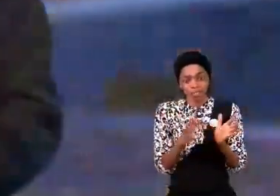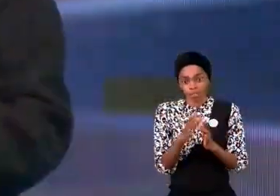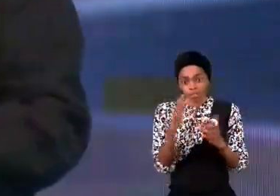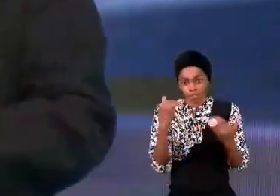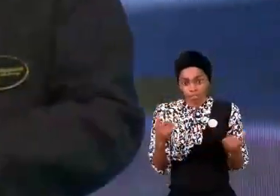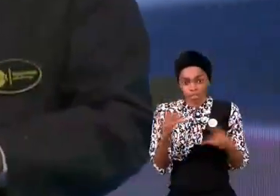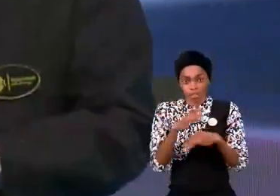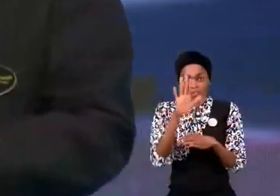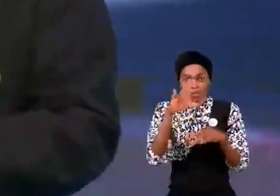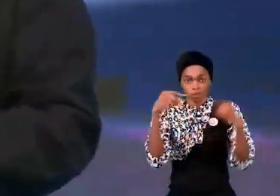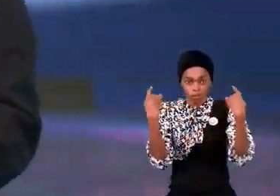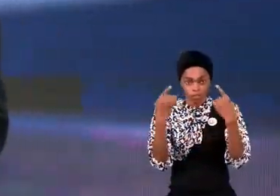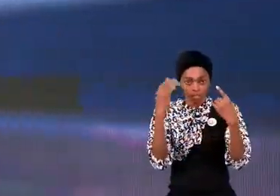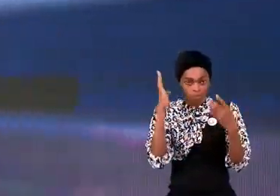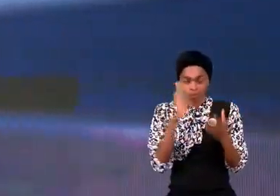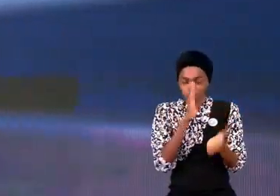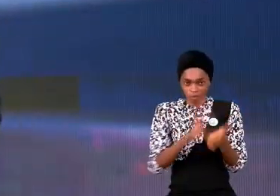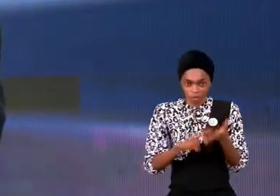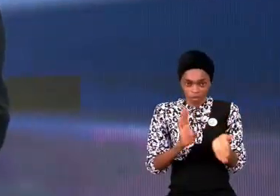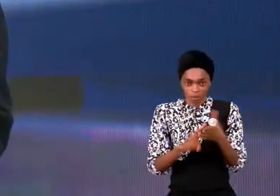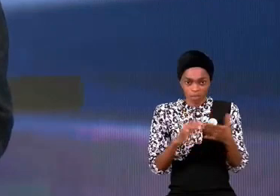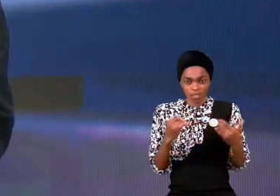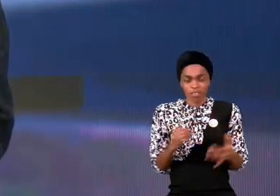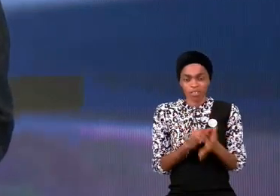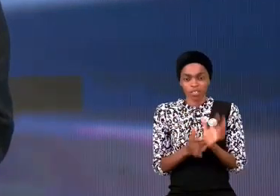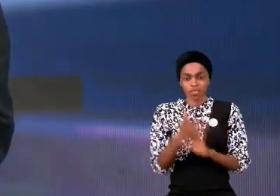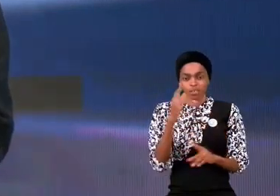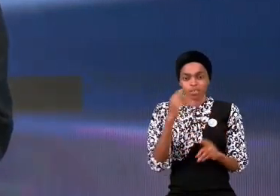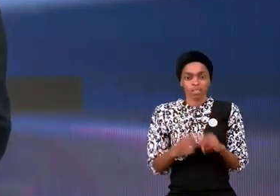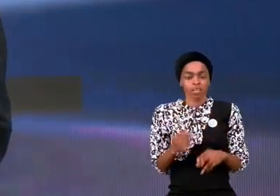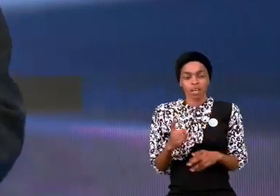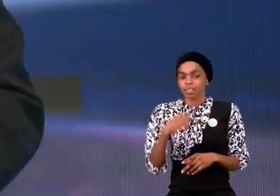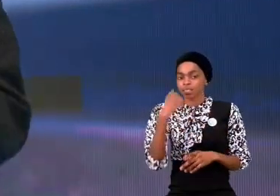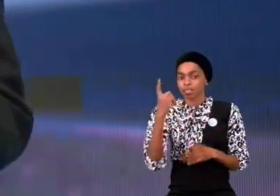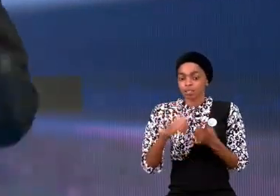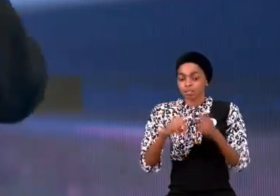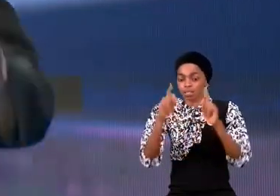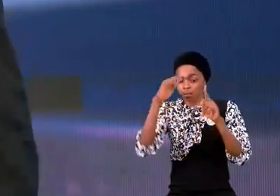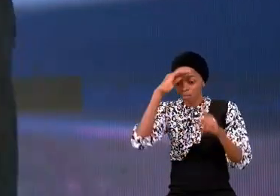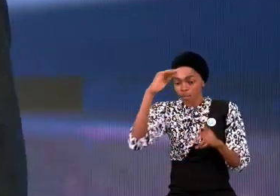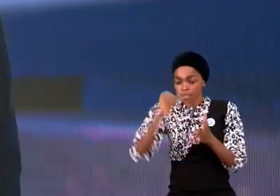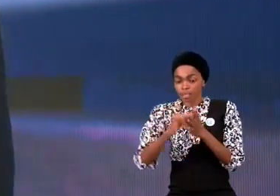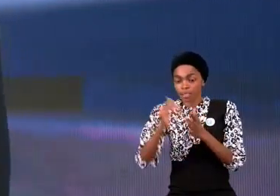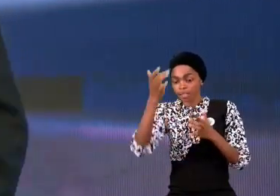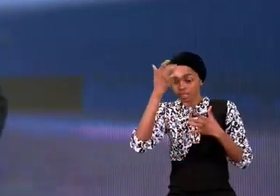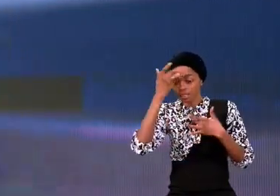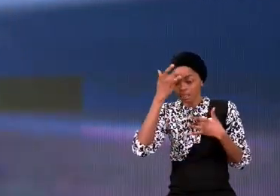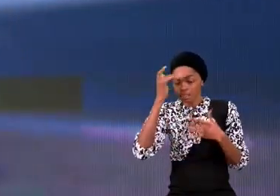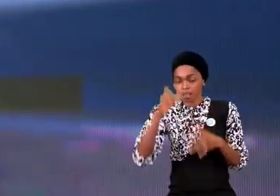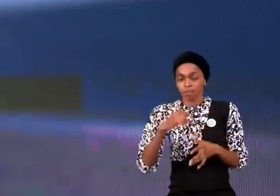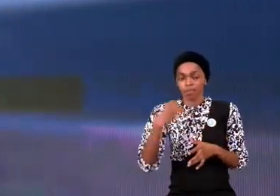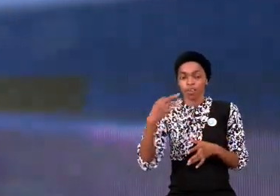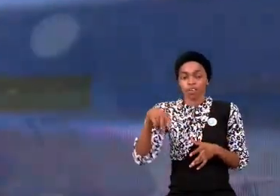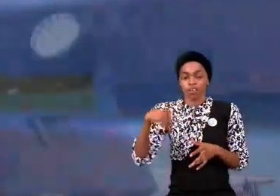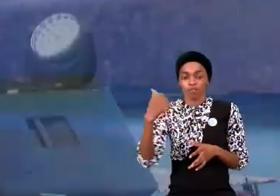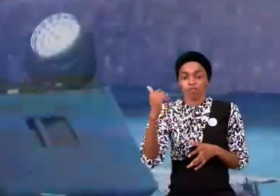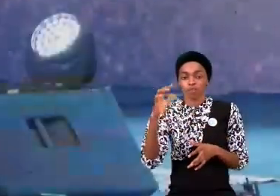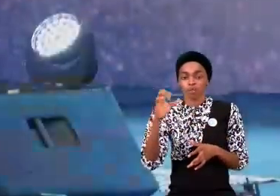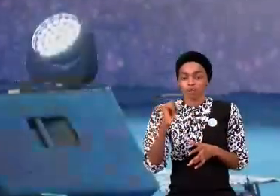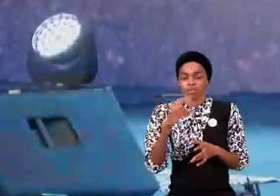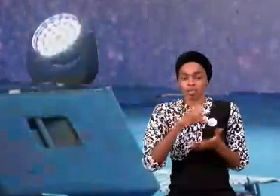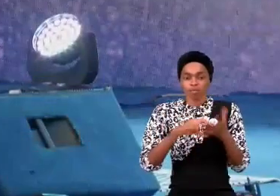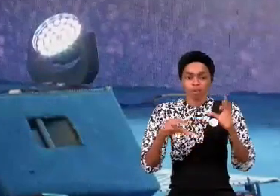verse 11. In verse 11, I say unto thee, arise, take up thy